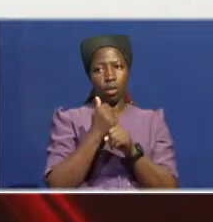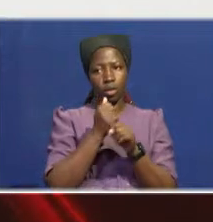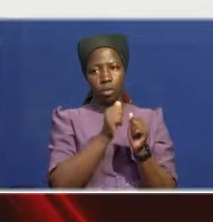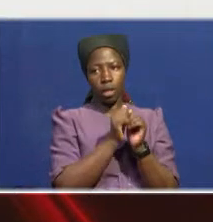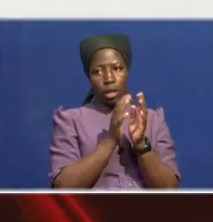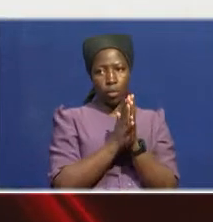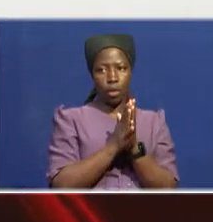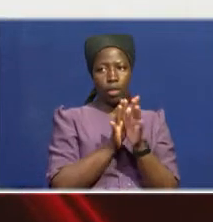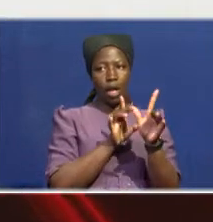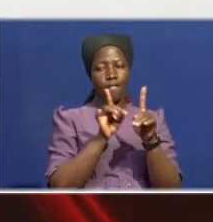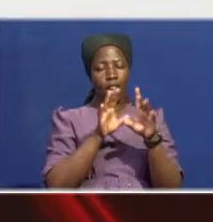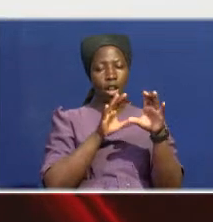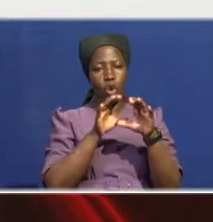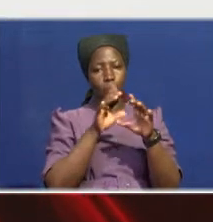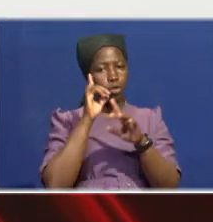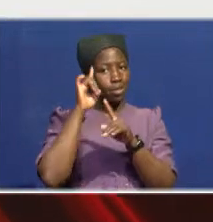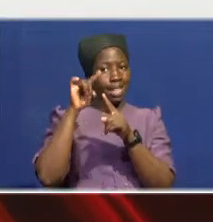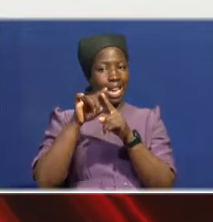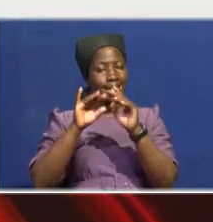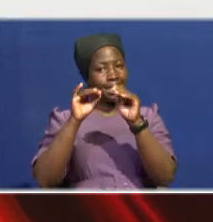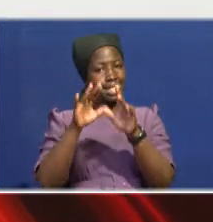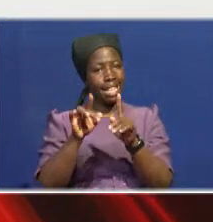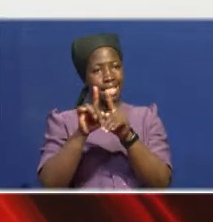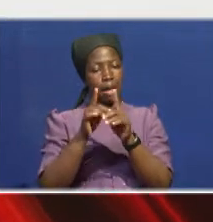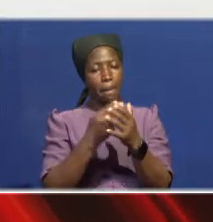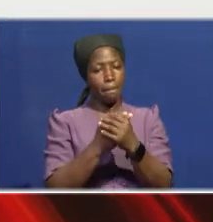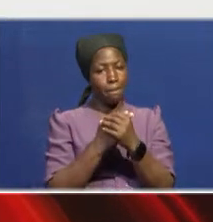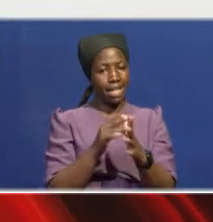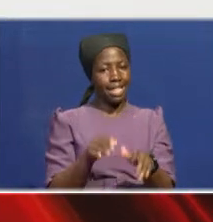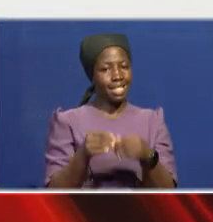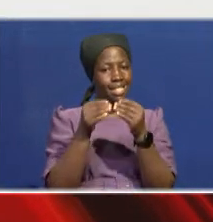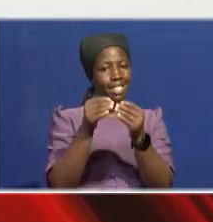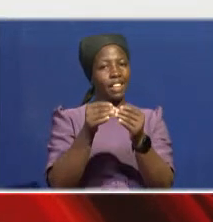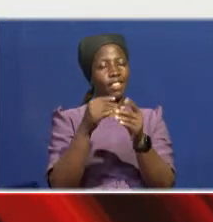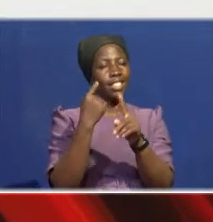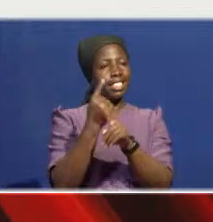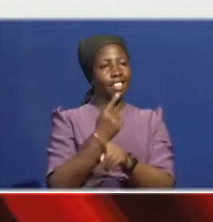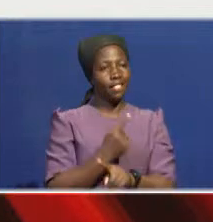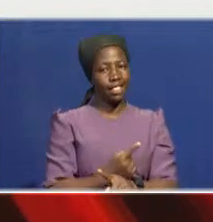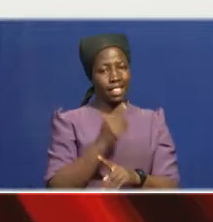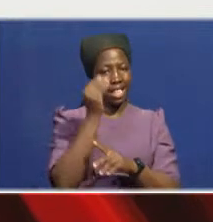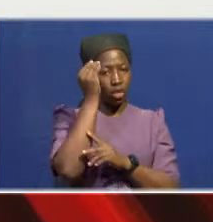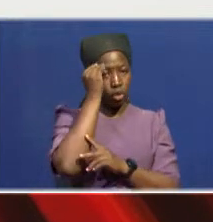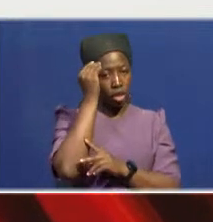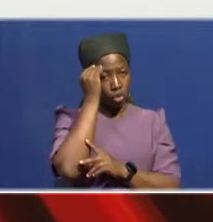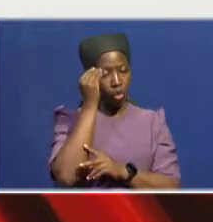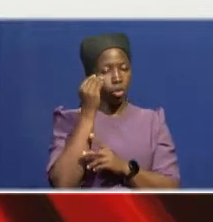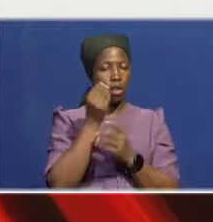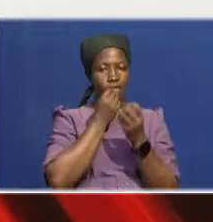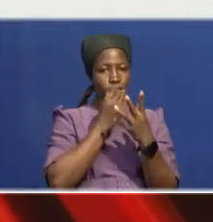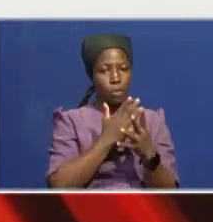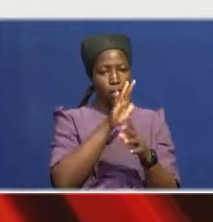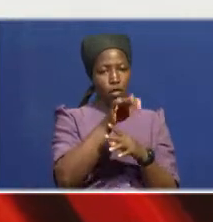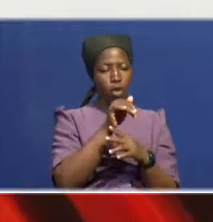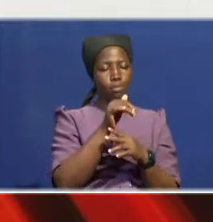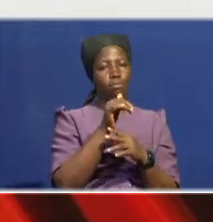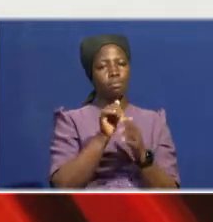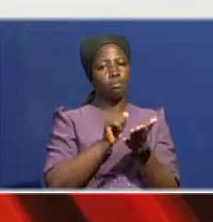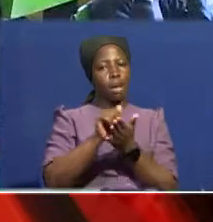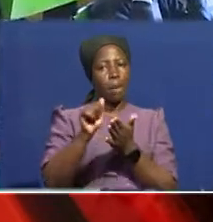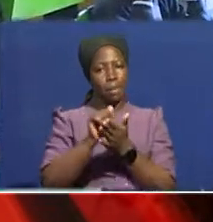teachers and partners, offering them diverse educational content from multiple publishers and content